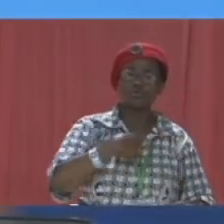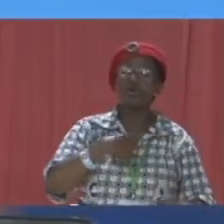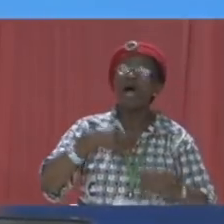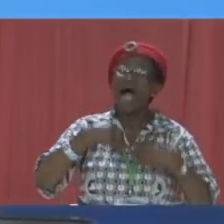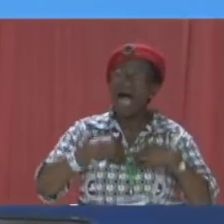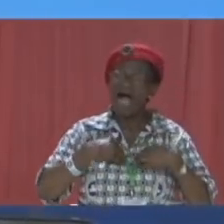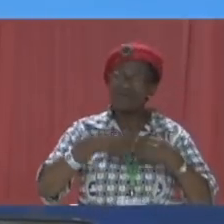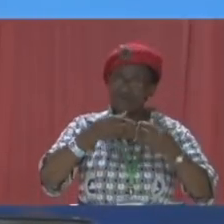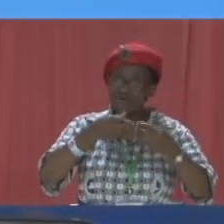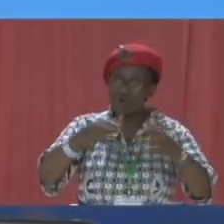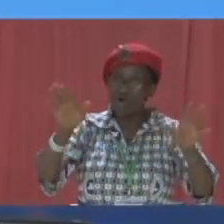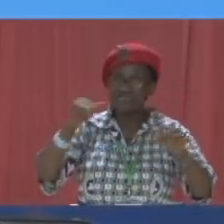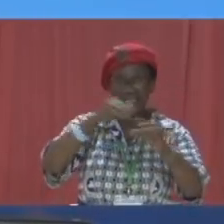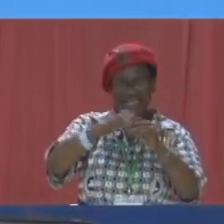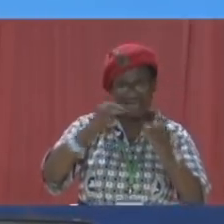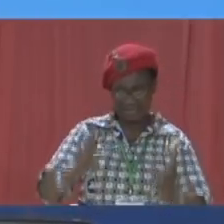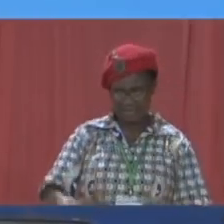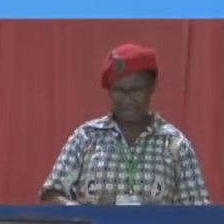life,